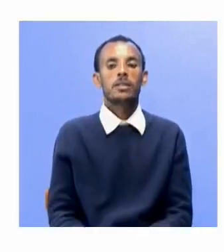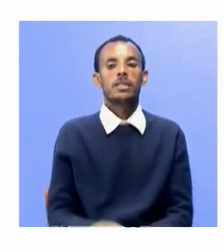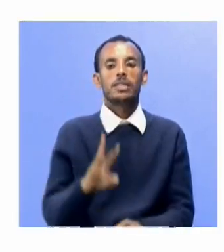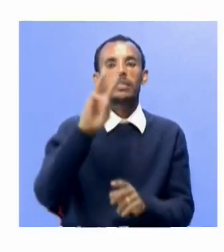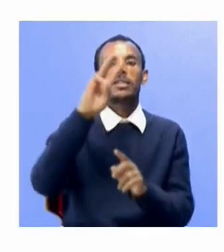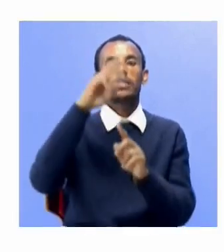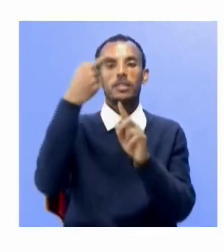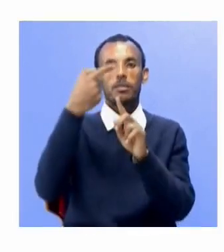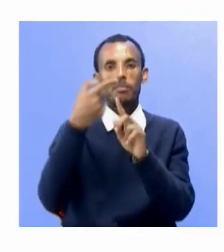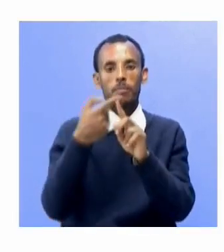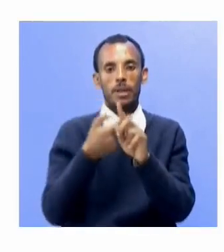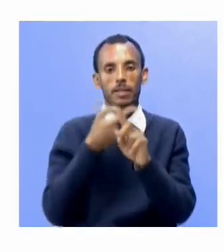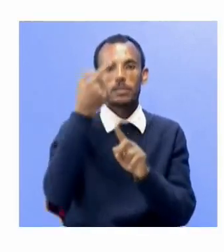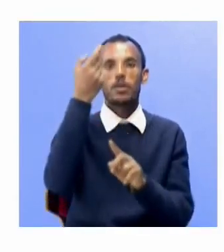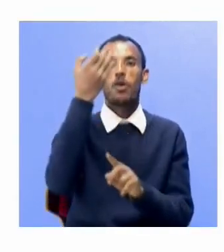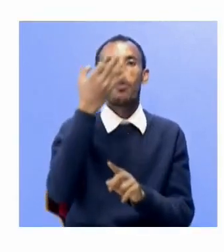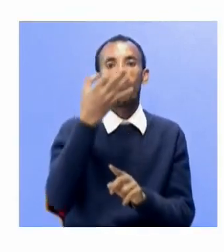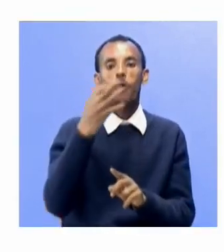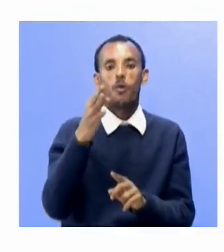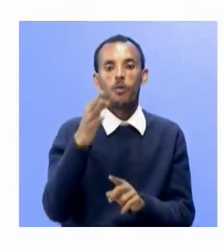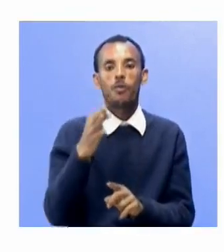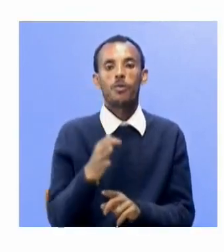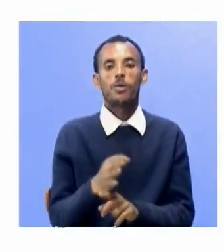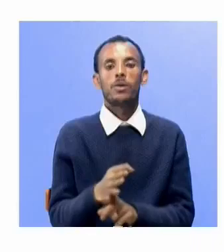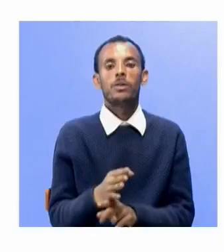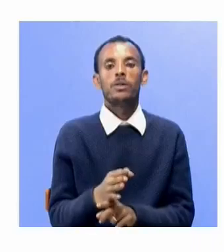months of